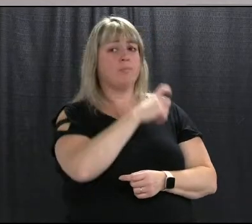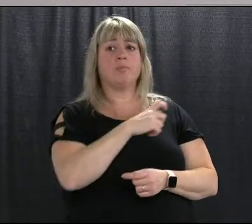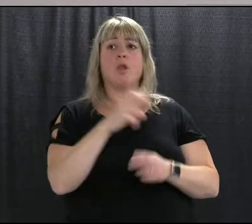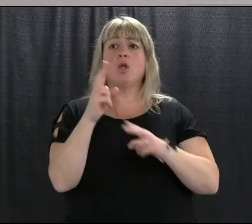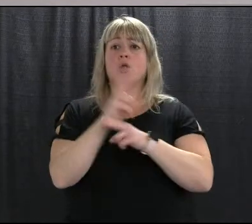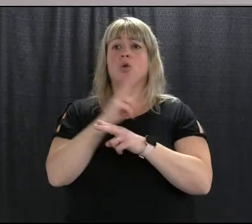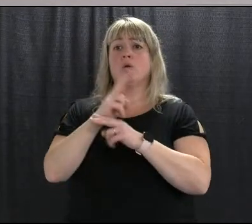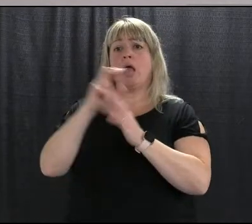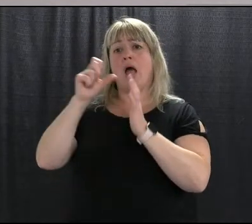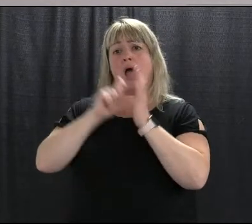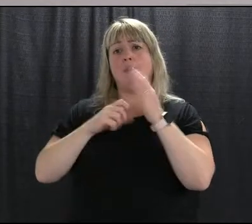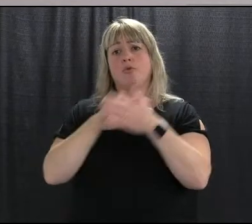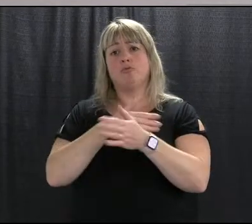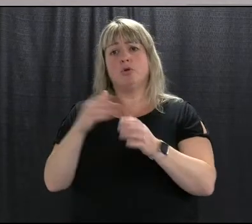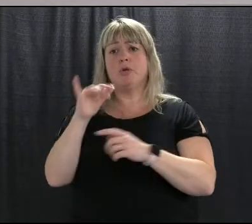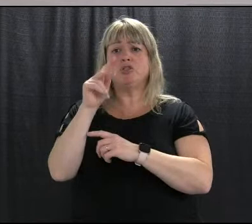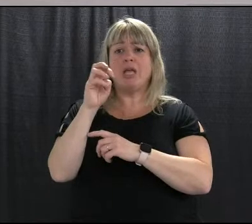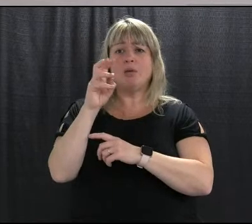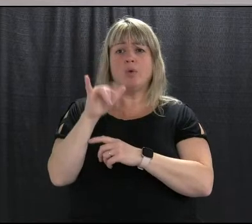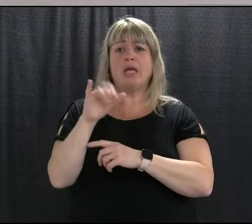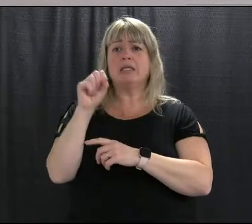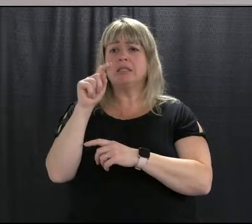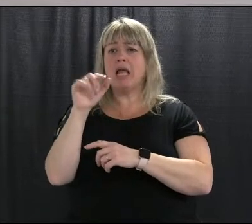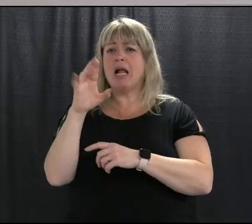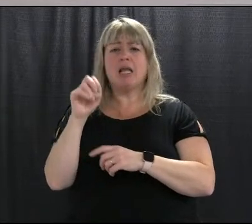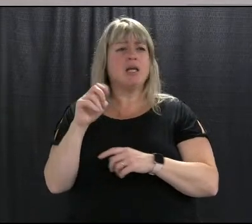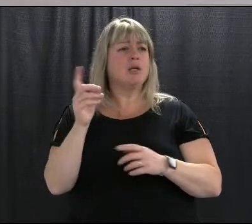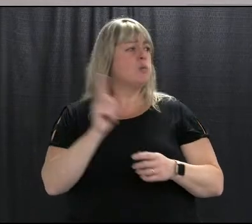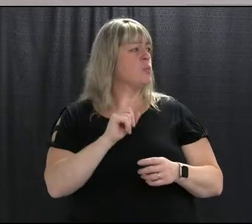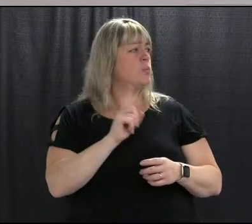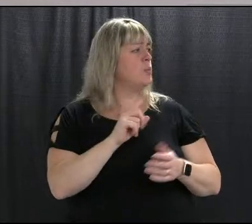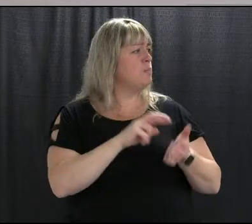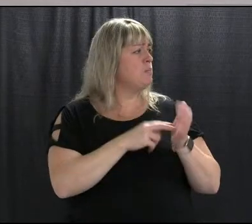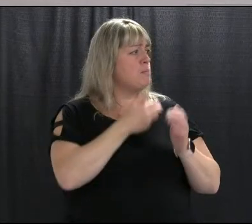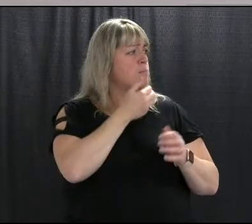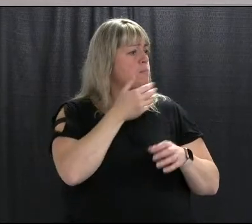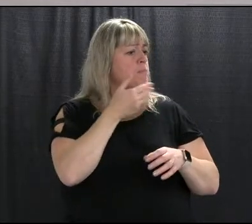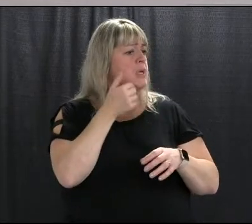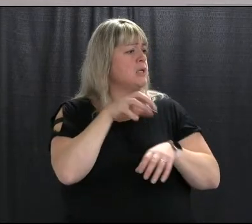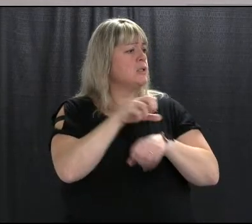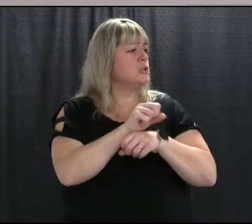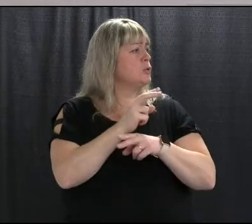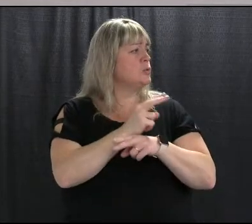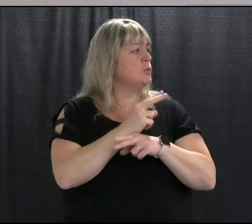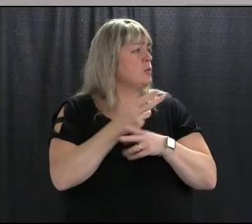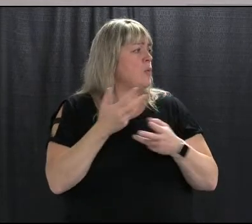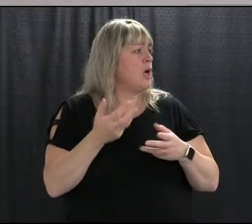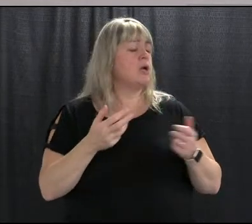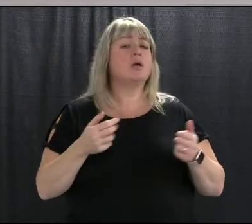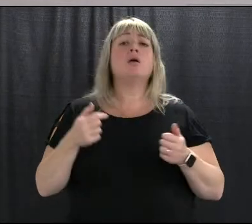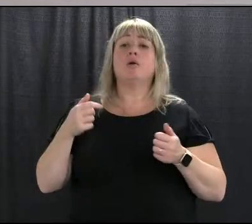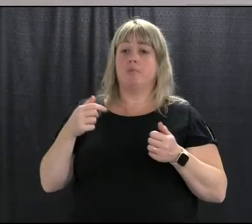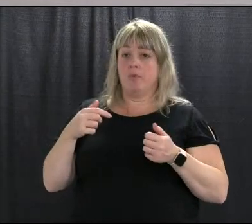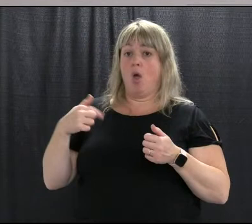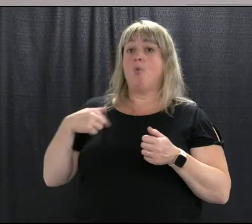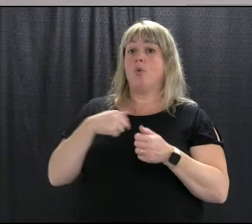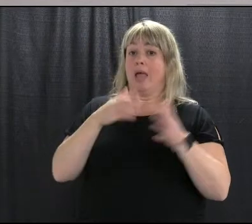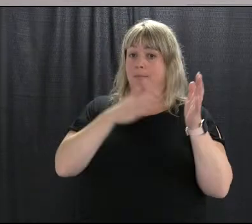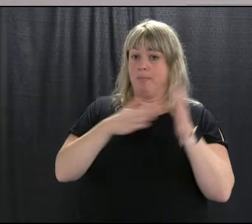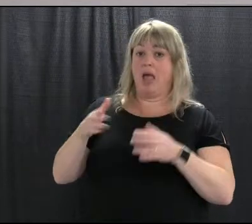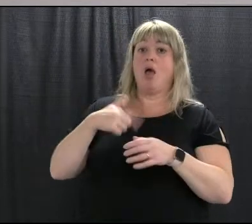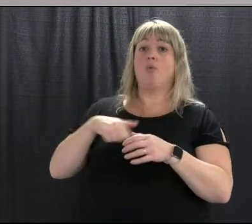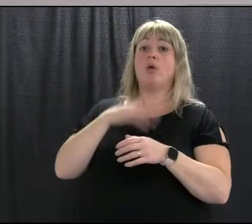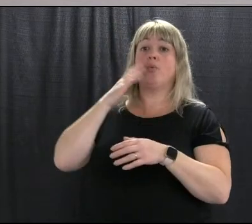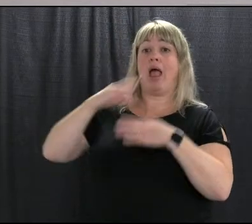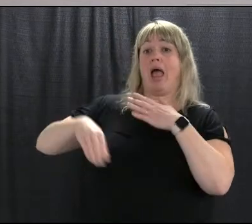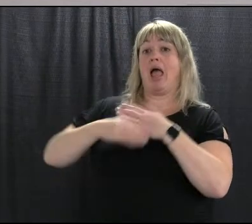operating rooms at the Janeway and St. Clair's. Can you explain what you mean by better use of the operating rooms? Well, we're looking at creating a 6th